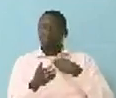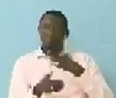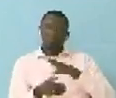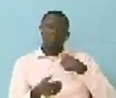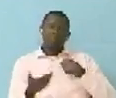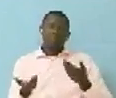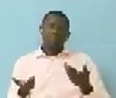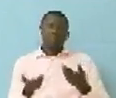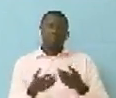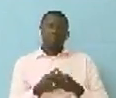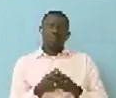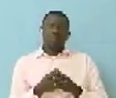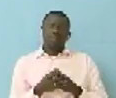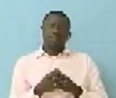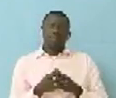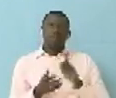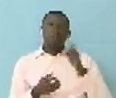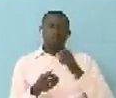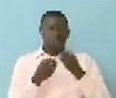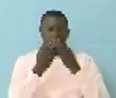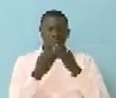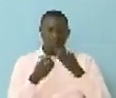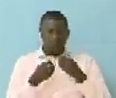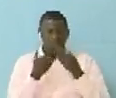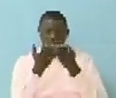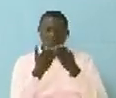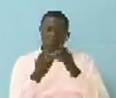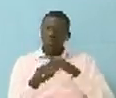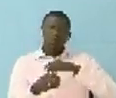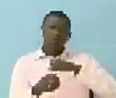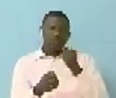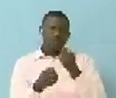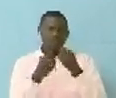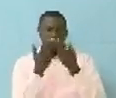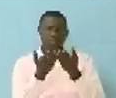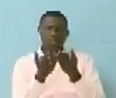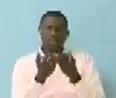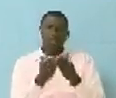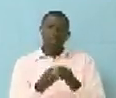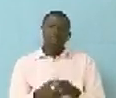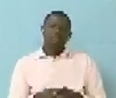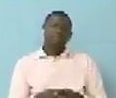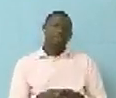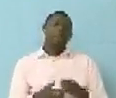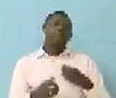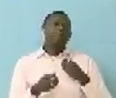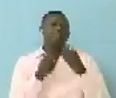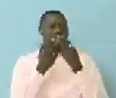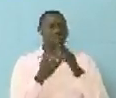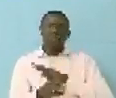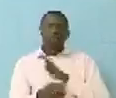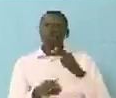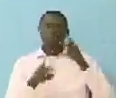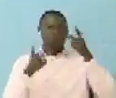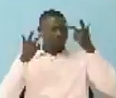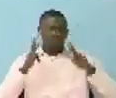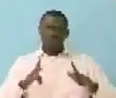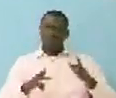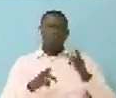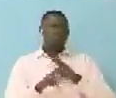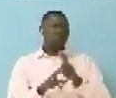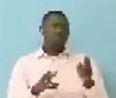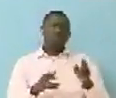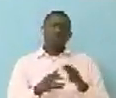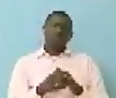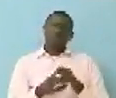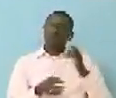need from you, I have told you, but you have refused to say it. Counsel, I've said that this is not a court of law. The facts are already exposed.